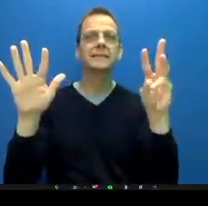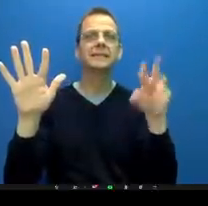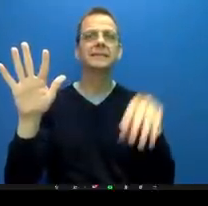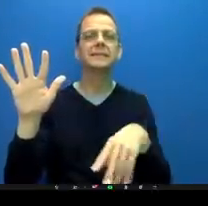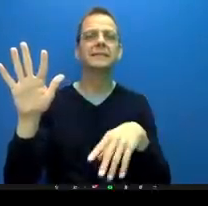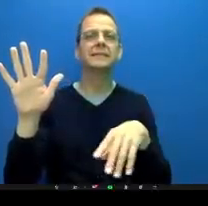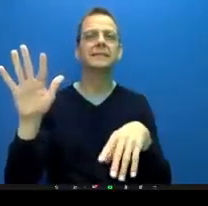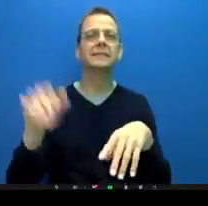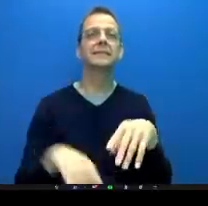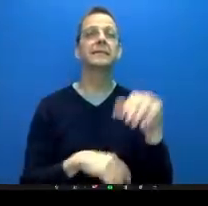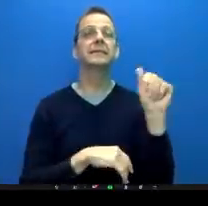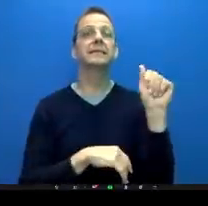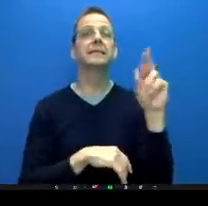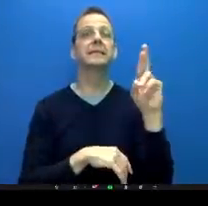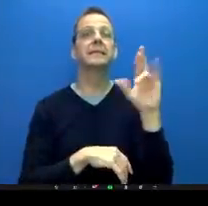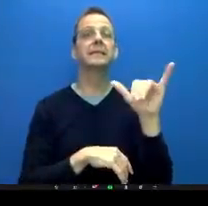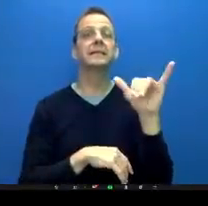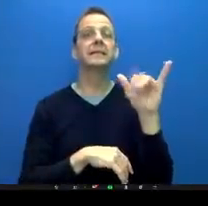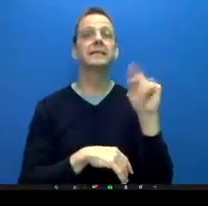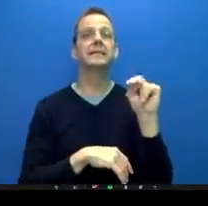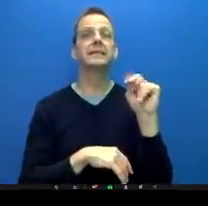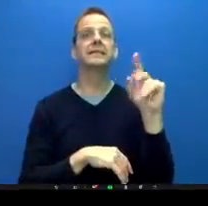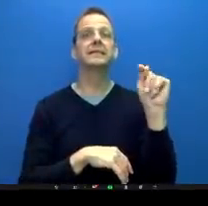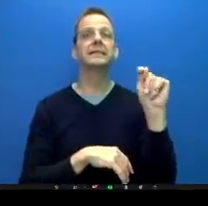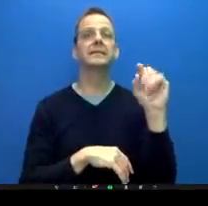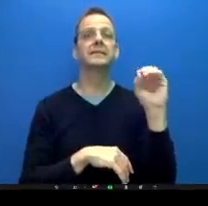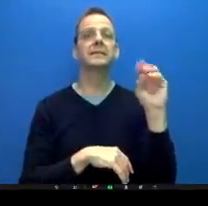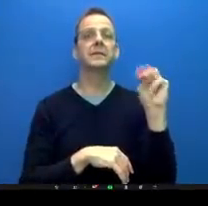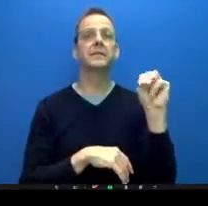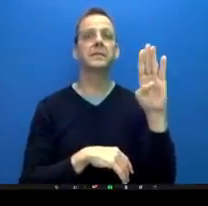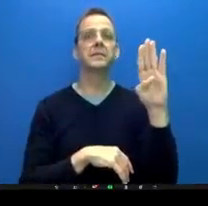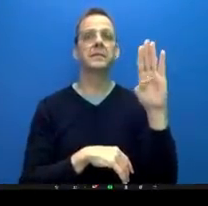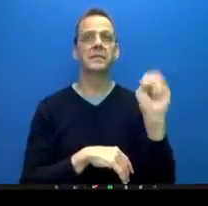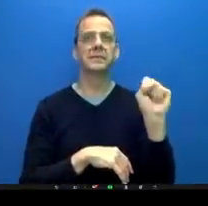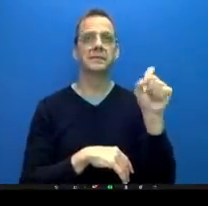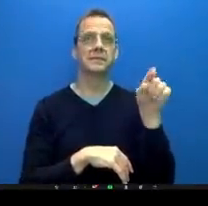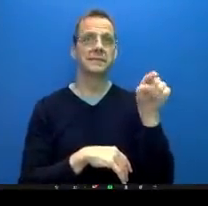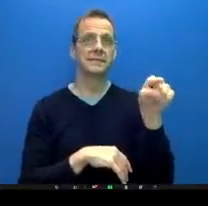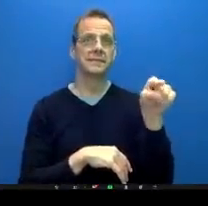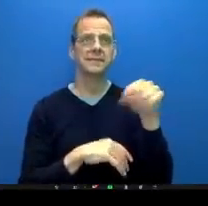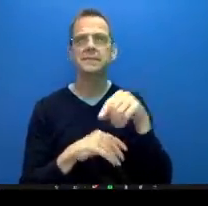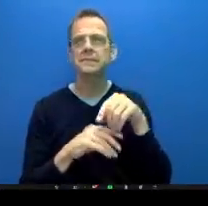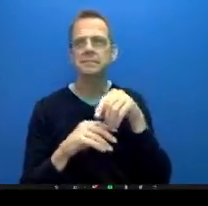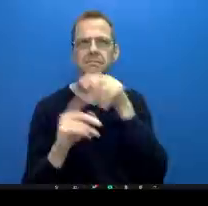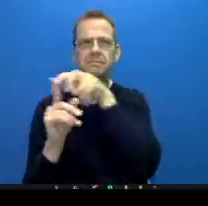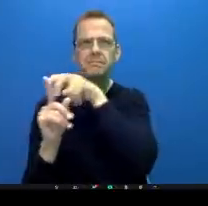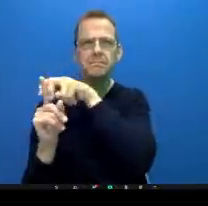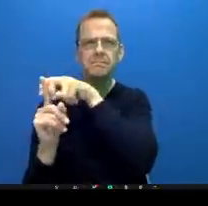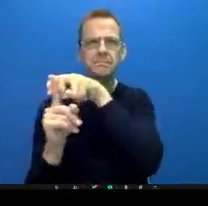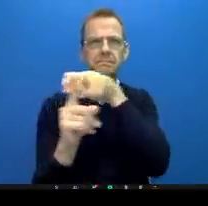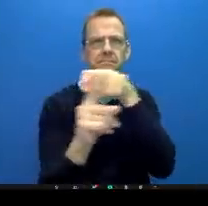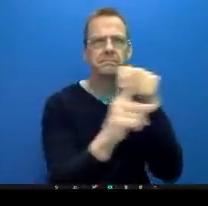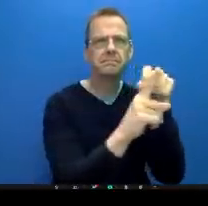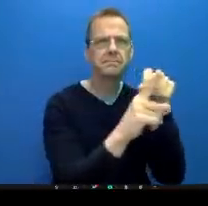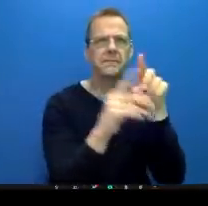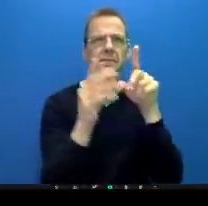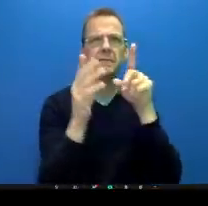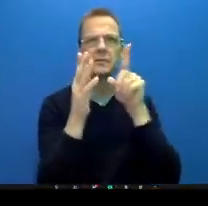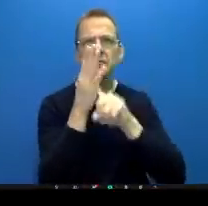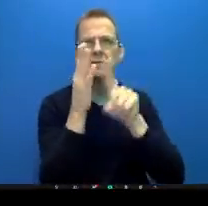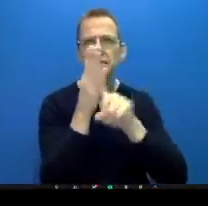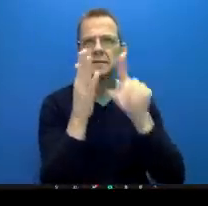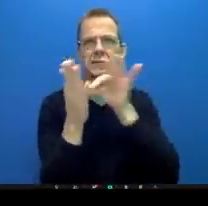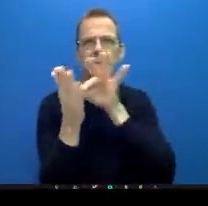has been tirelessly charting the Alberta COVID-19 crisis as a whole, and with also a focus on schools